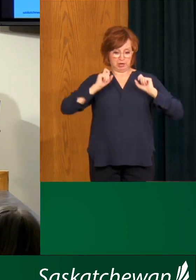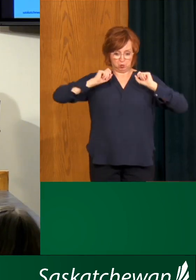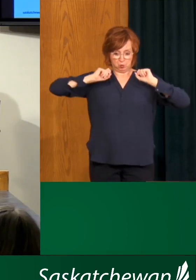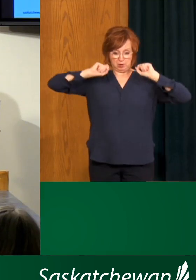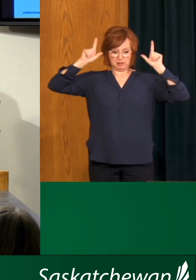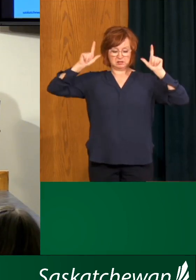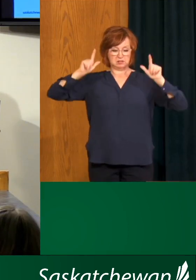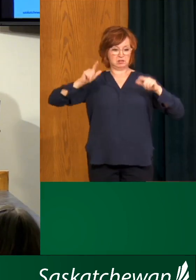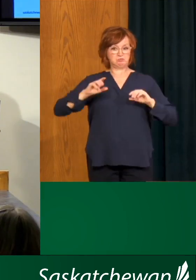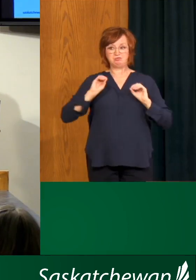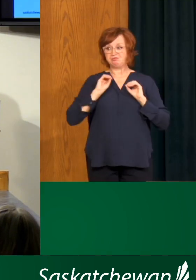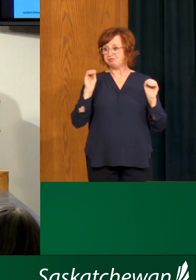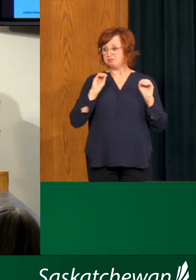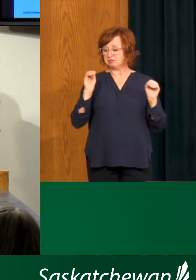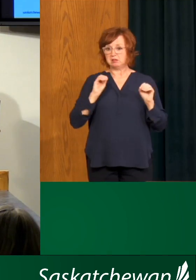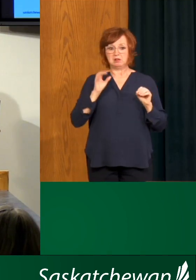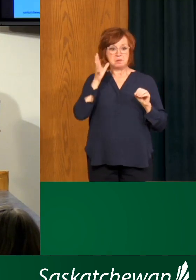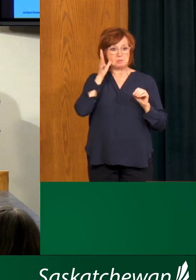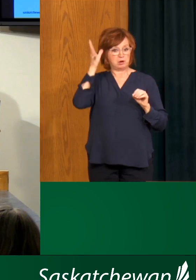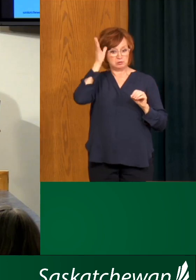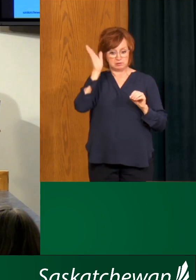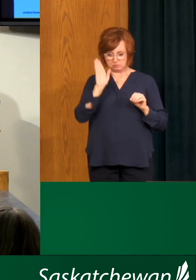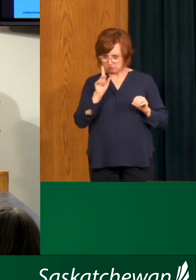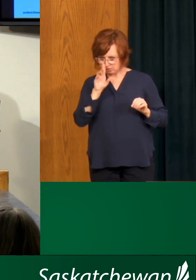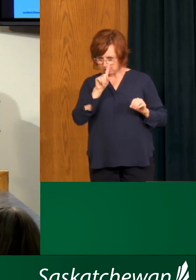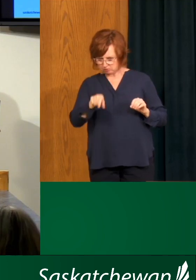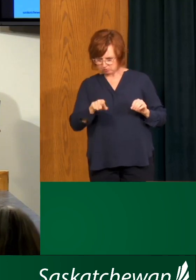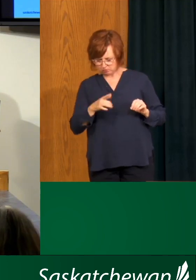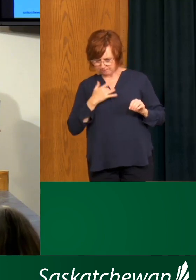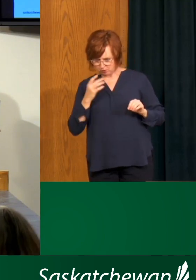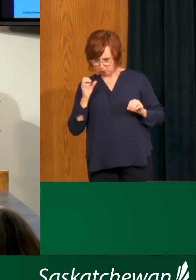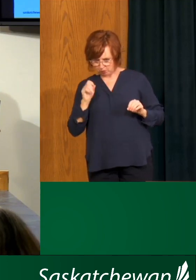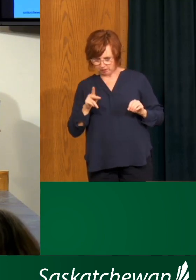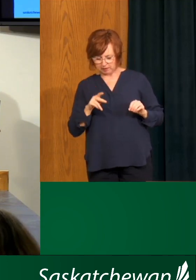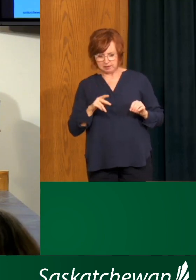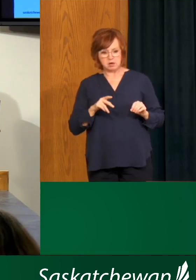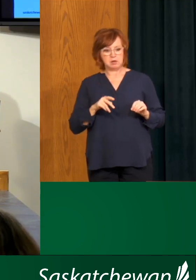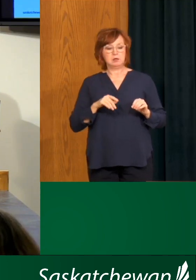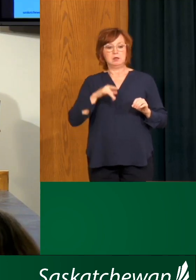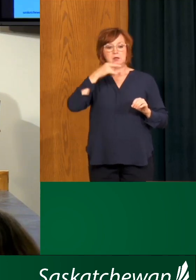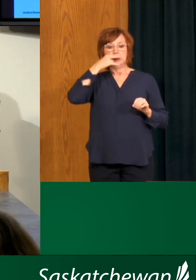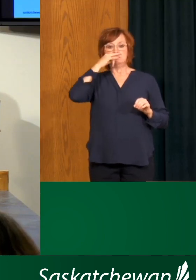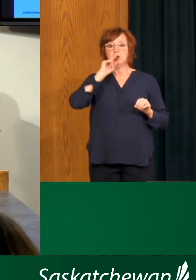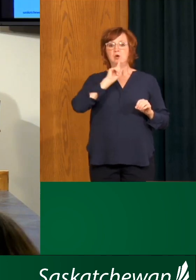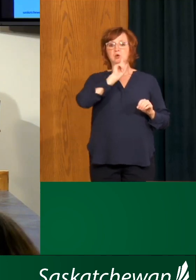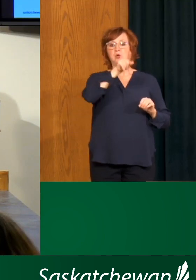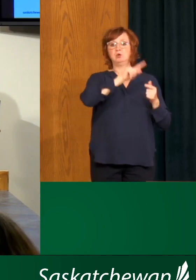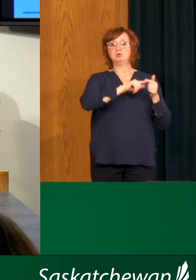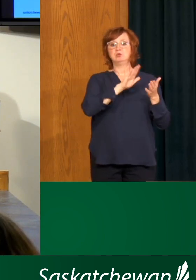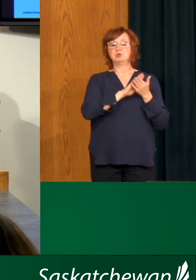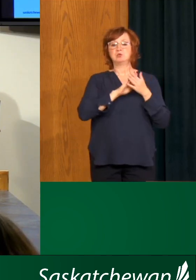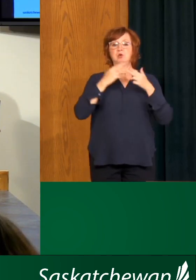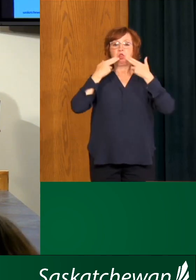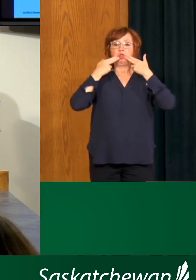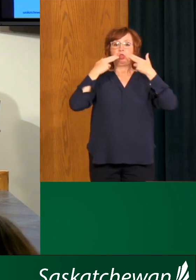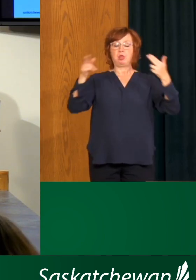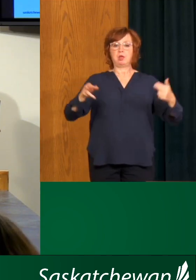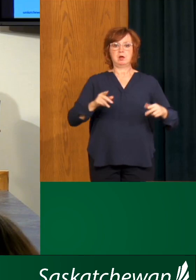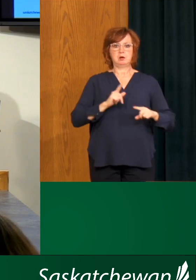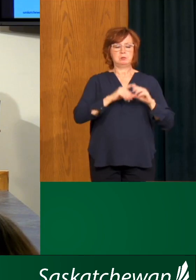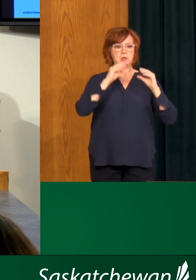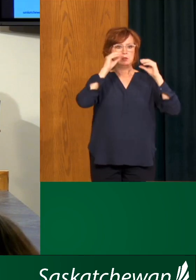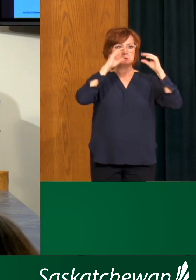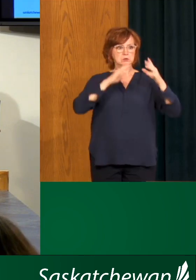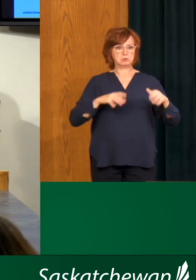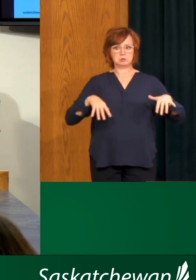to school and they have a fever or they might be sick. So, are there any things that teachers can do